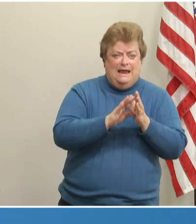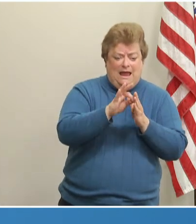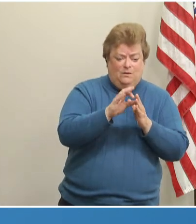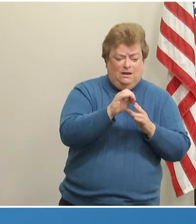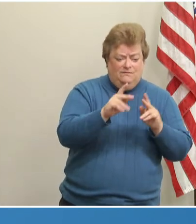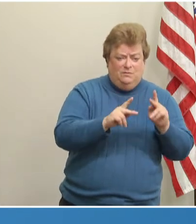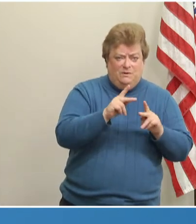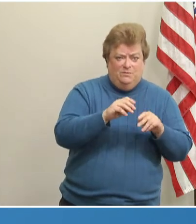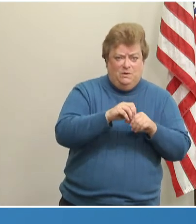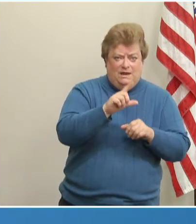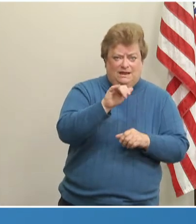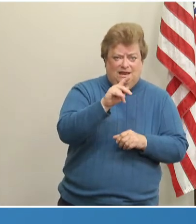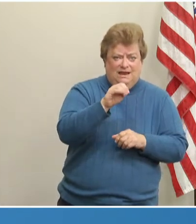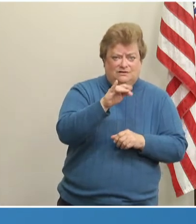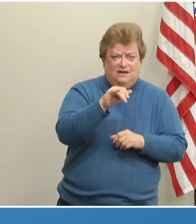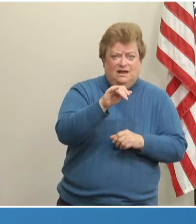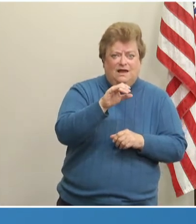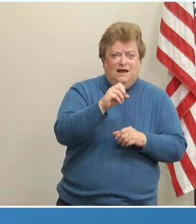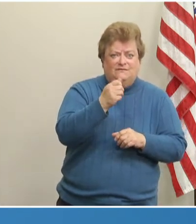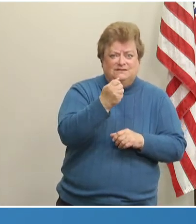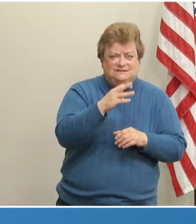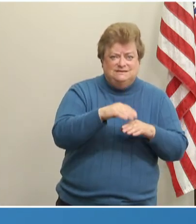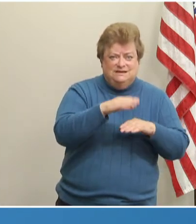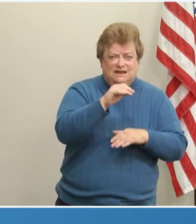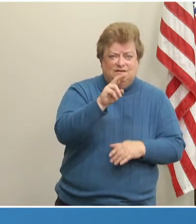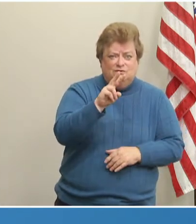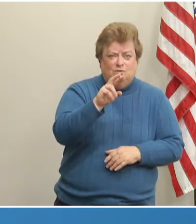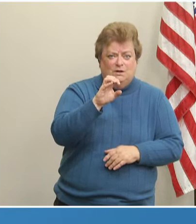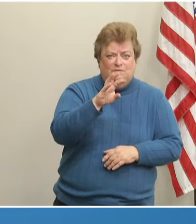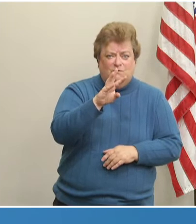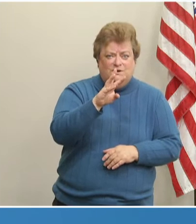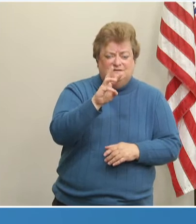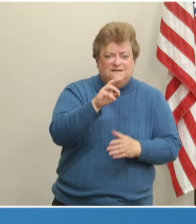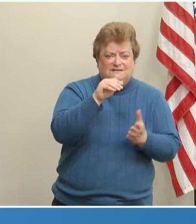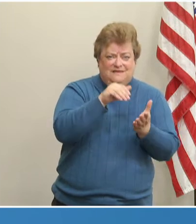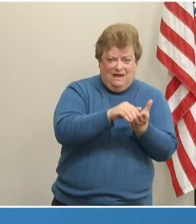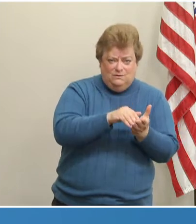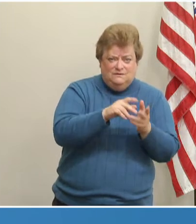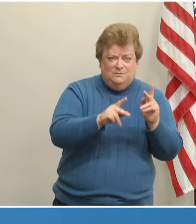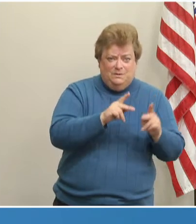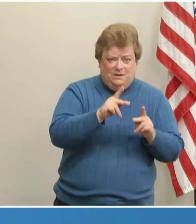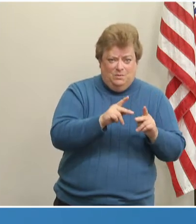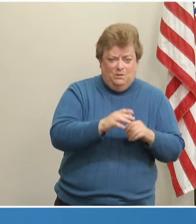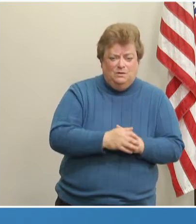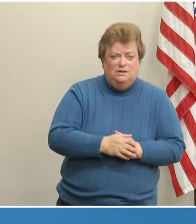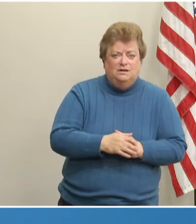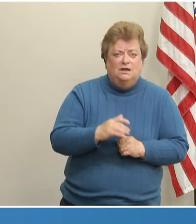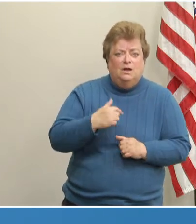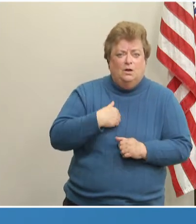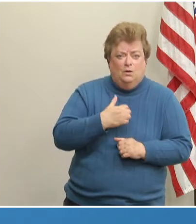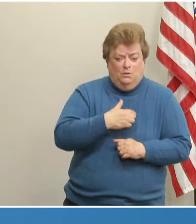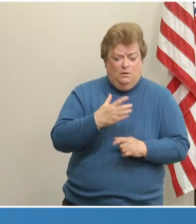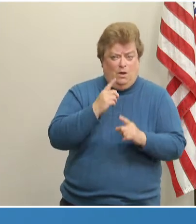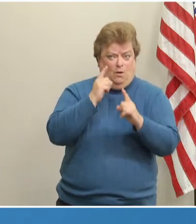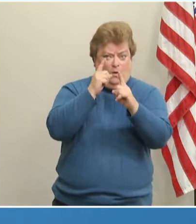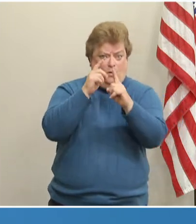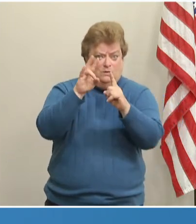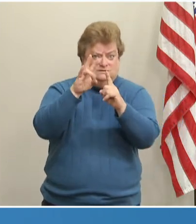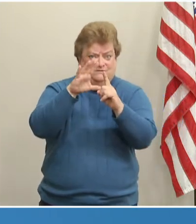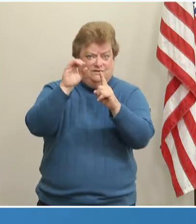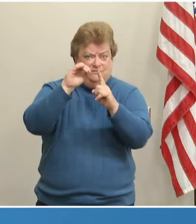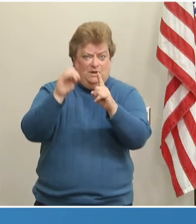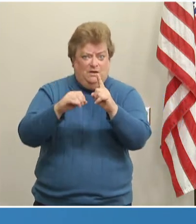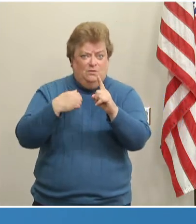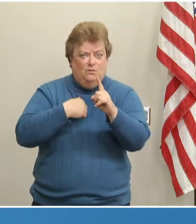up is approximately 246,000 people. So to reach our goal of 75%, we need